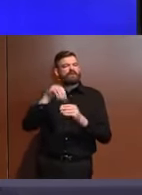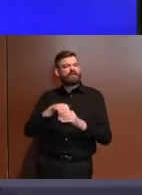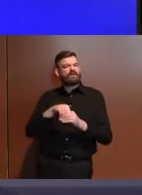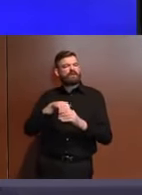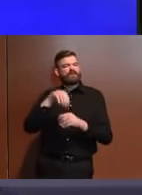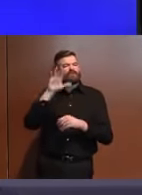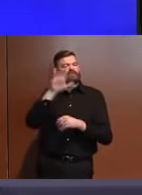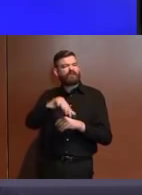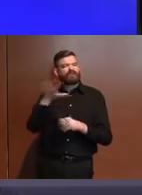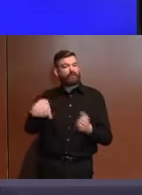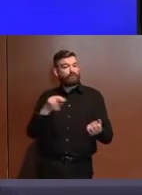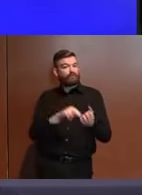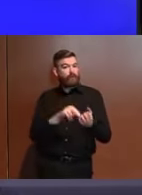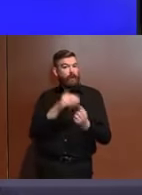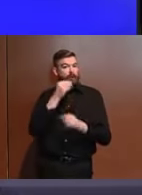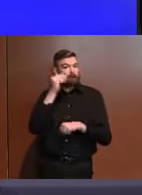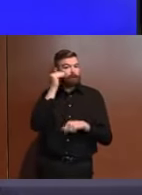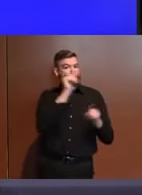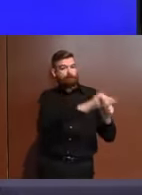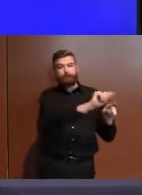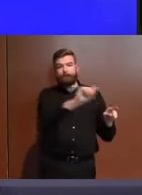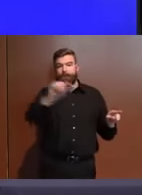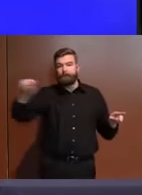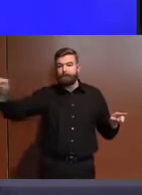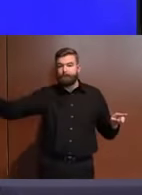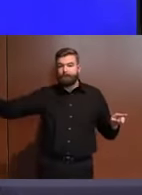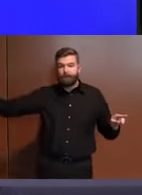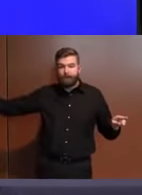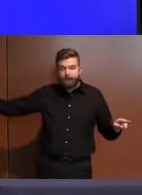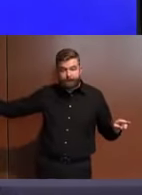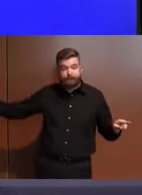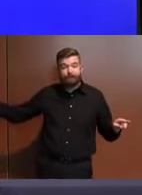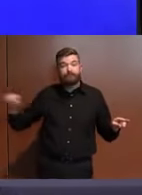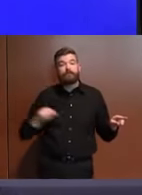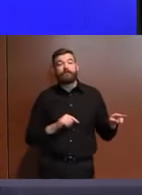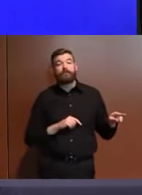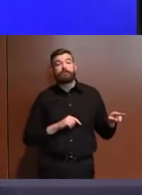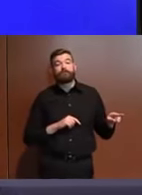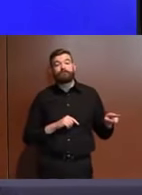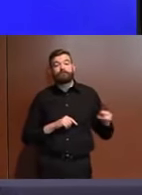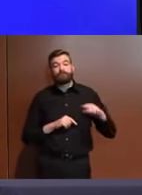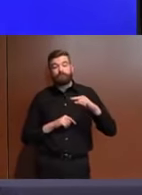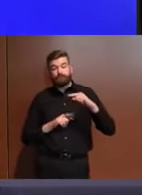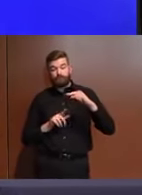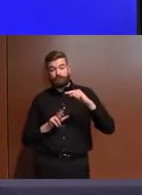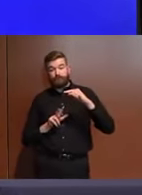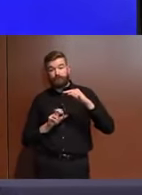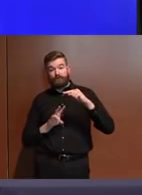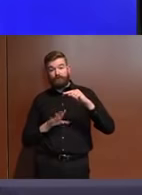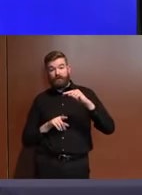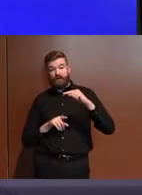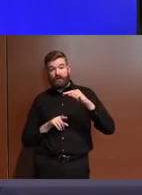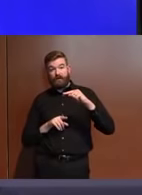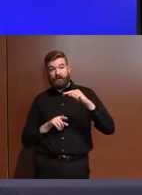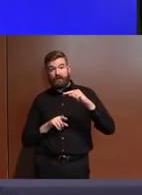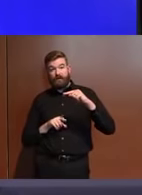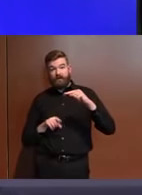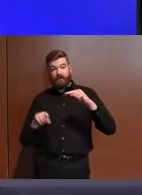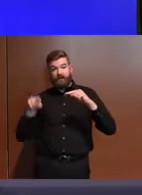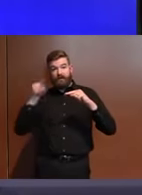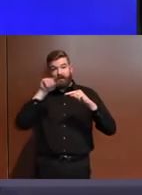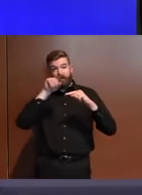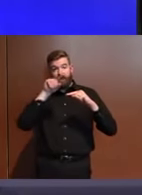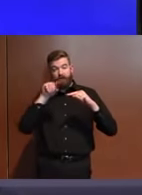care facilities. Just to remind everybody, the denominator is 375. That's right. And a couple of days ago, that was in the high teens. It went up to the